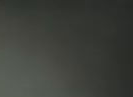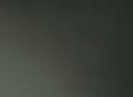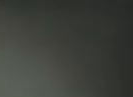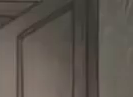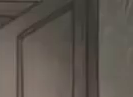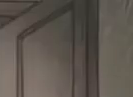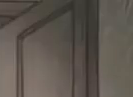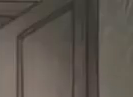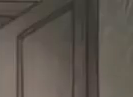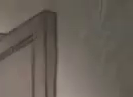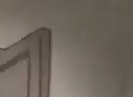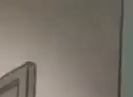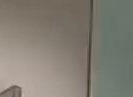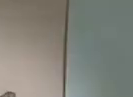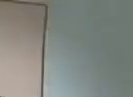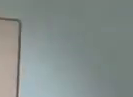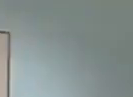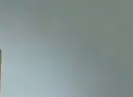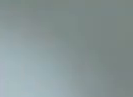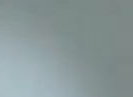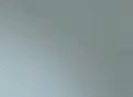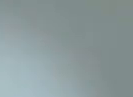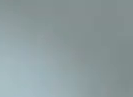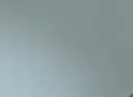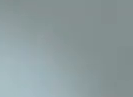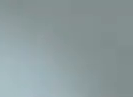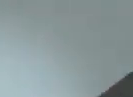of transmitting the virus.